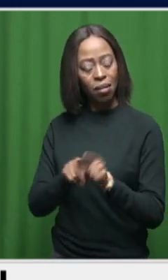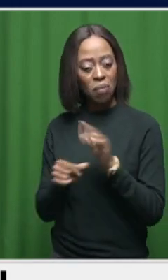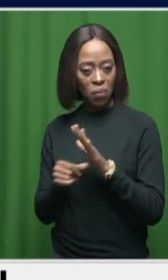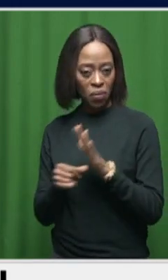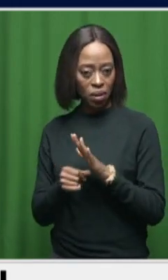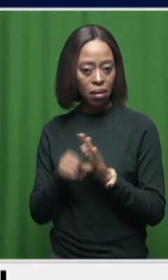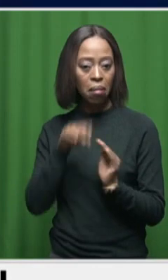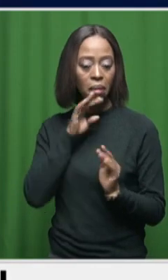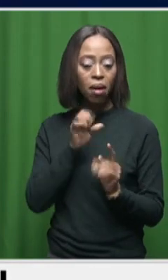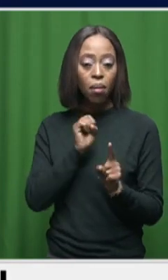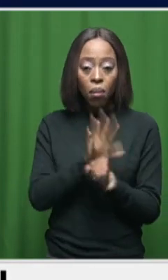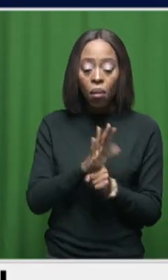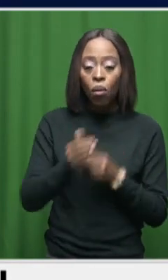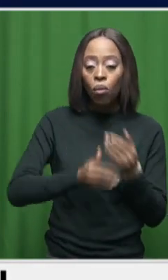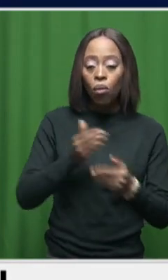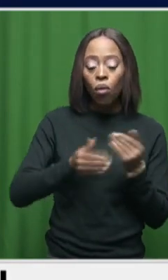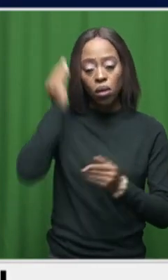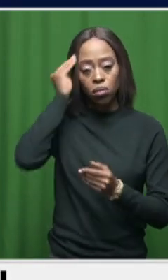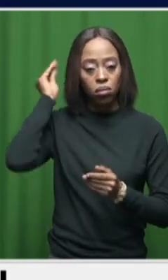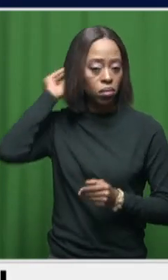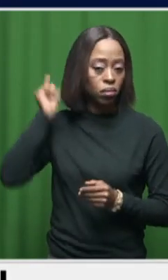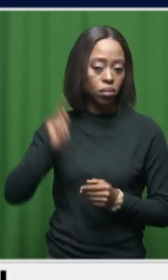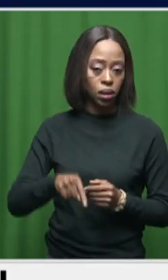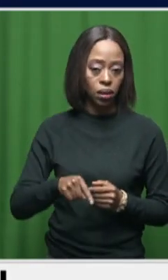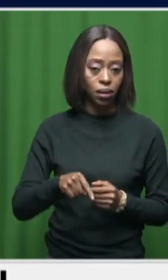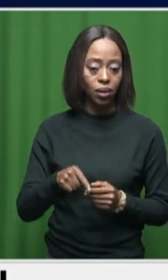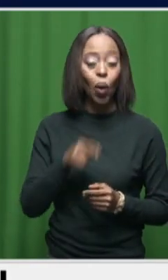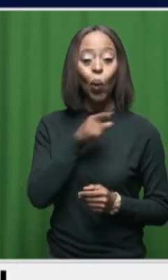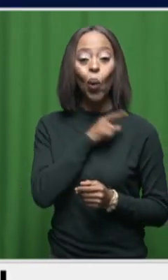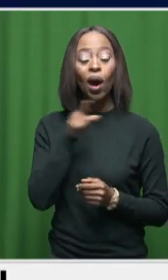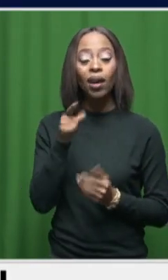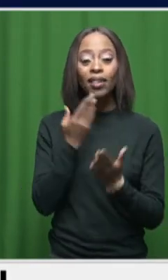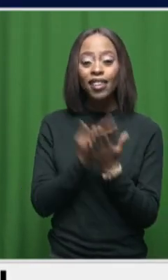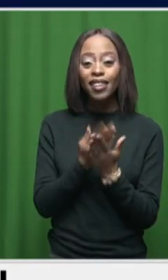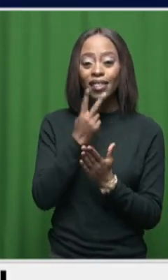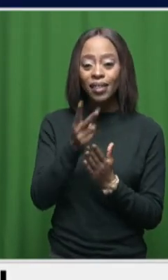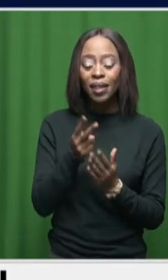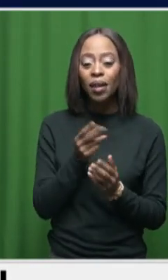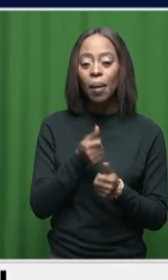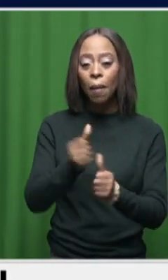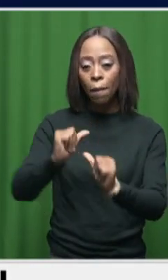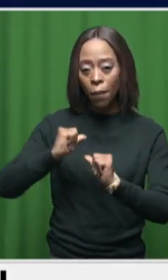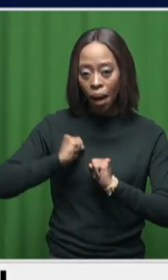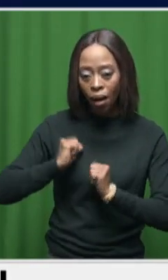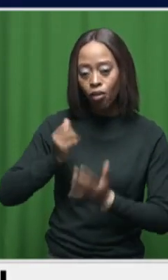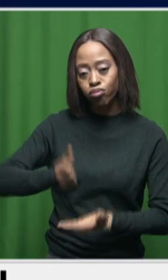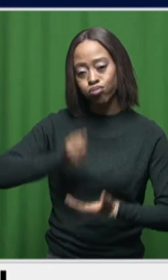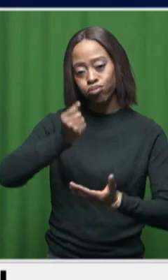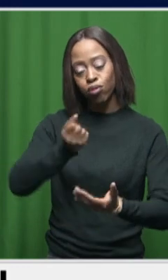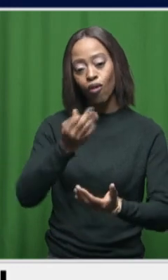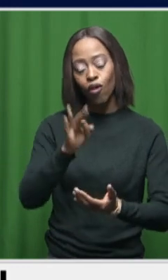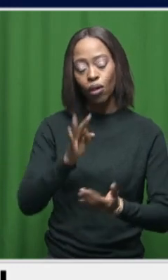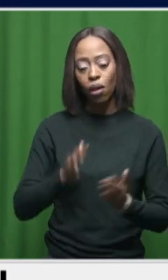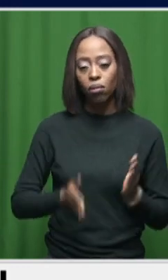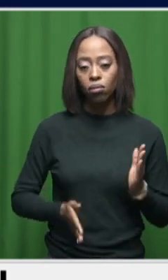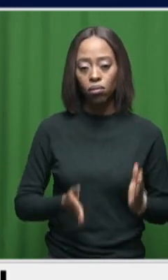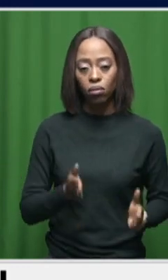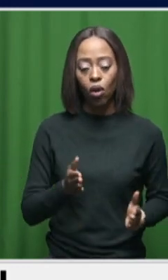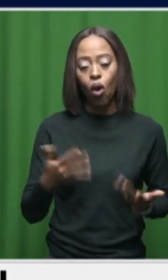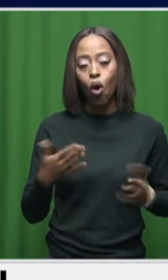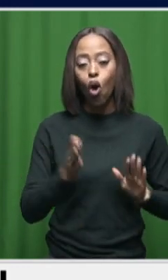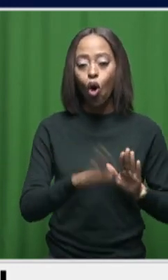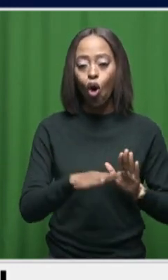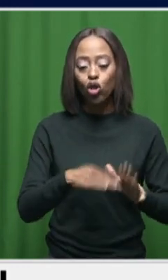of your full process should be taken into consideration to actually see this return on that capital investment for that robotics or the